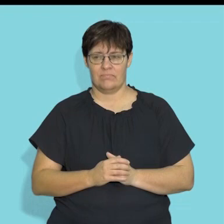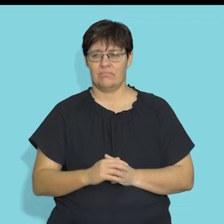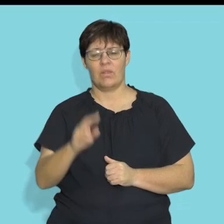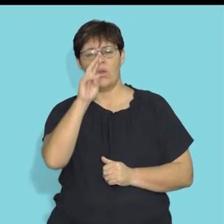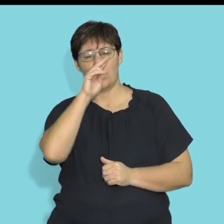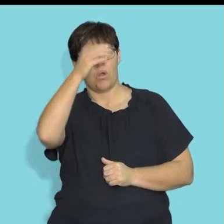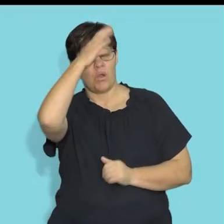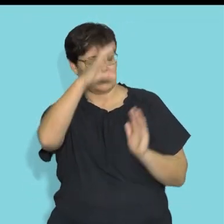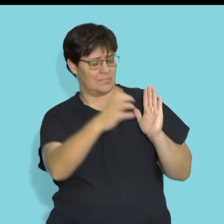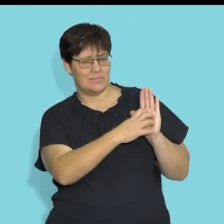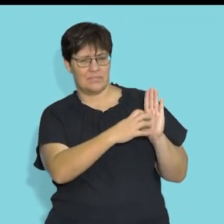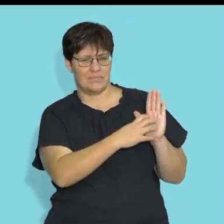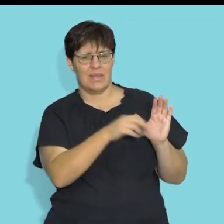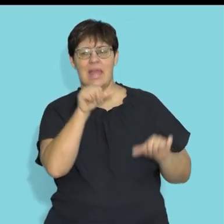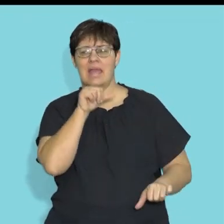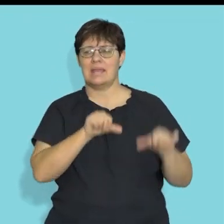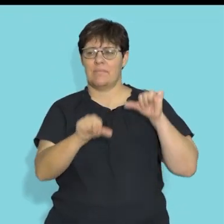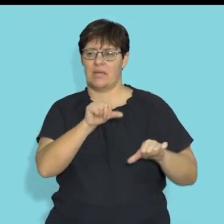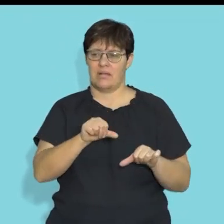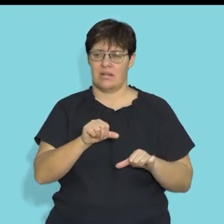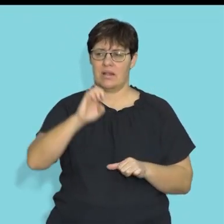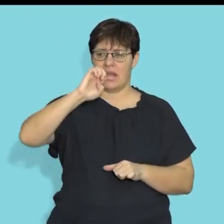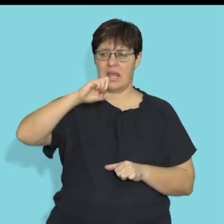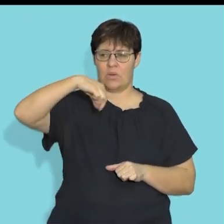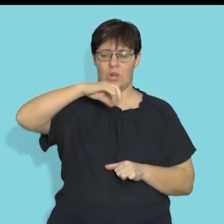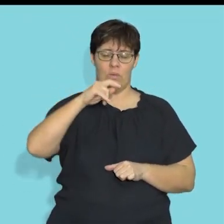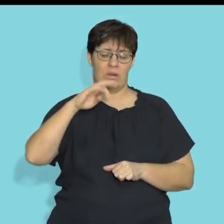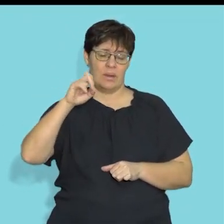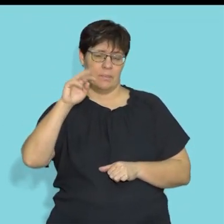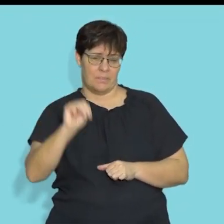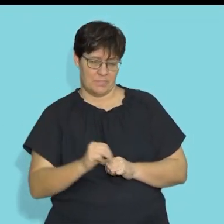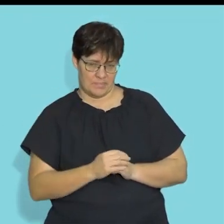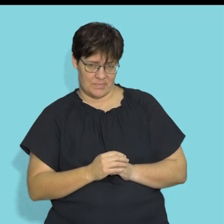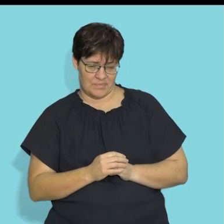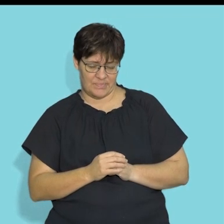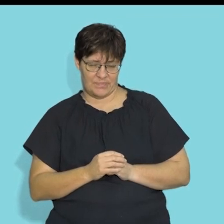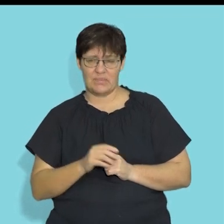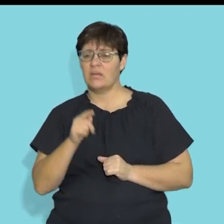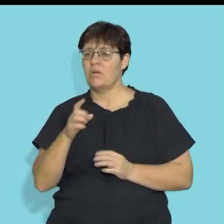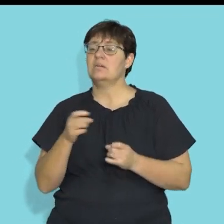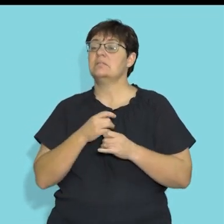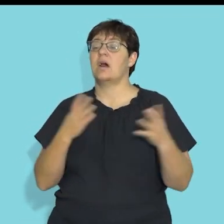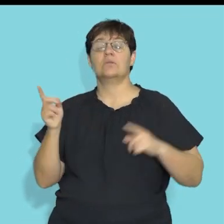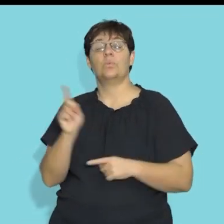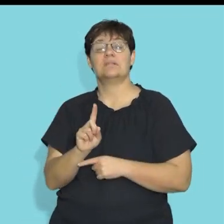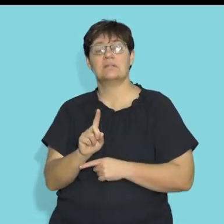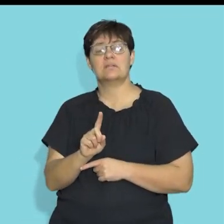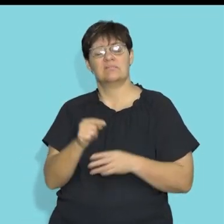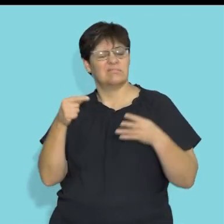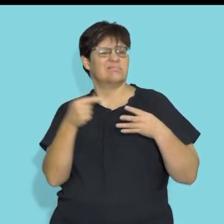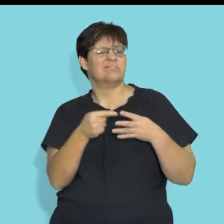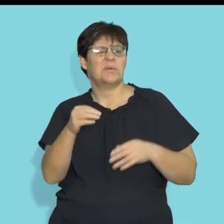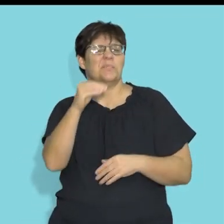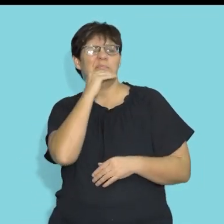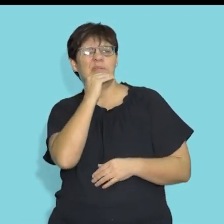If we look at the concept map of chemical equilibrium, I would like us to go and start off by trying